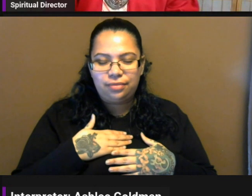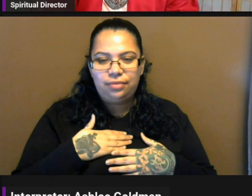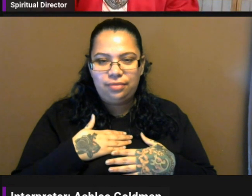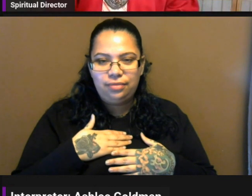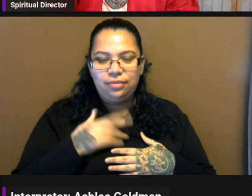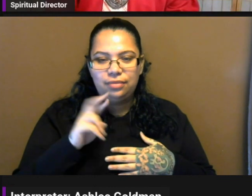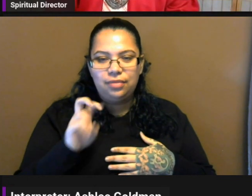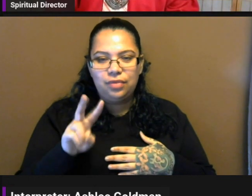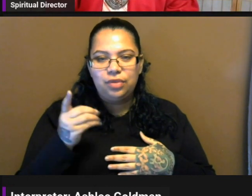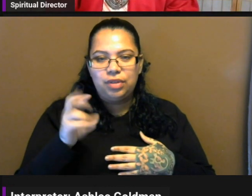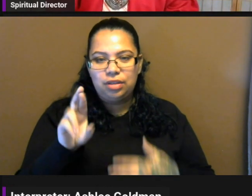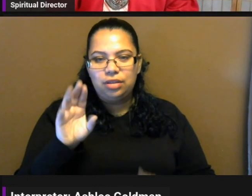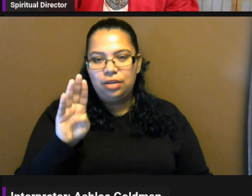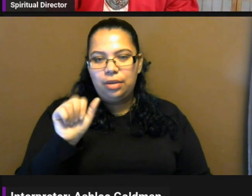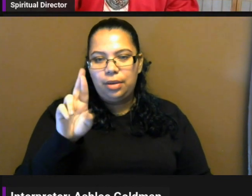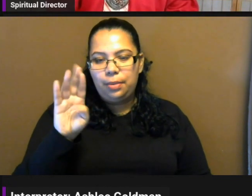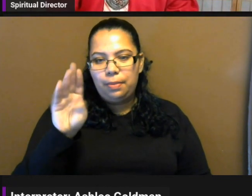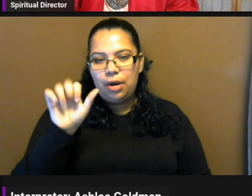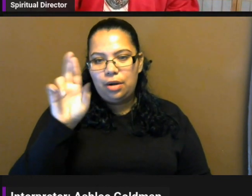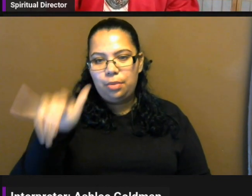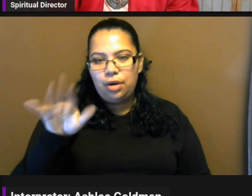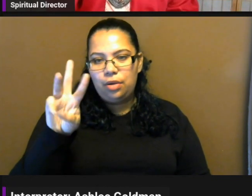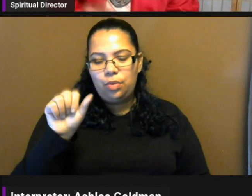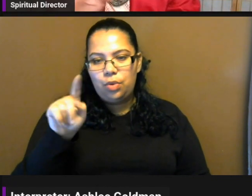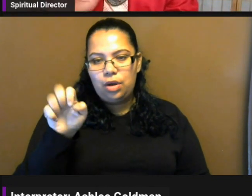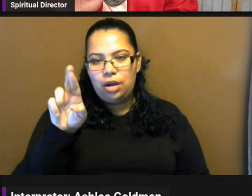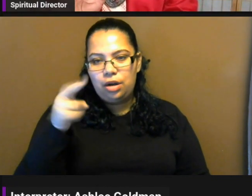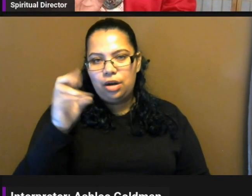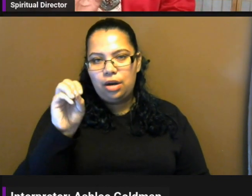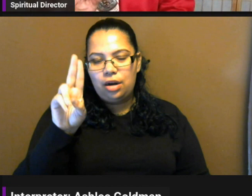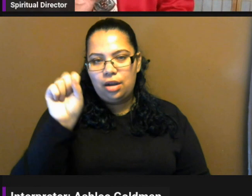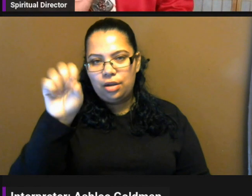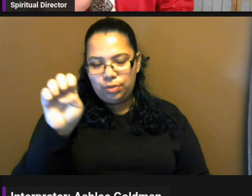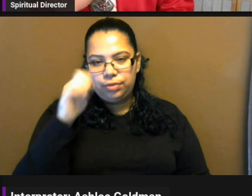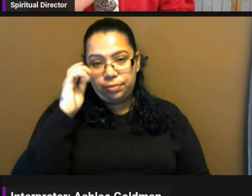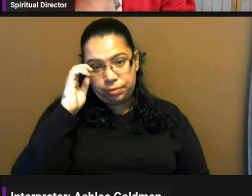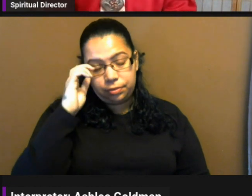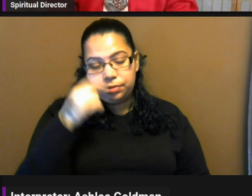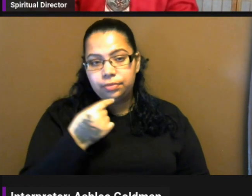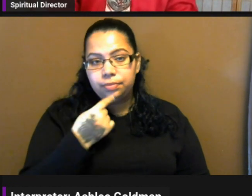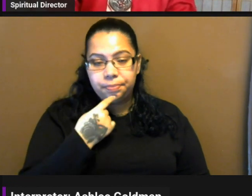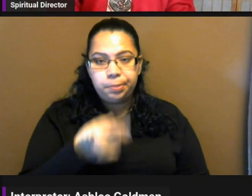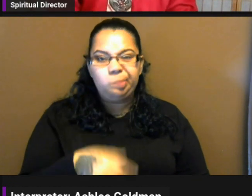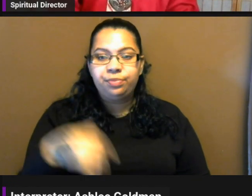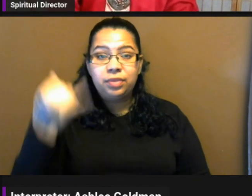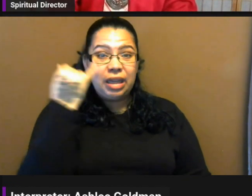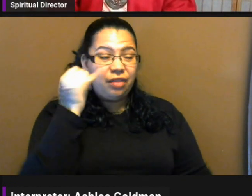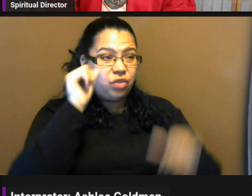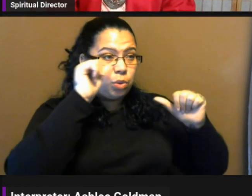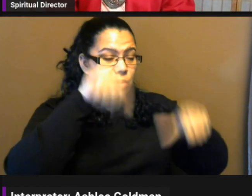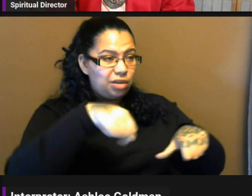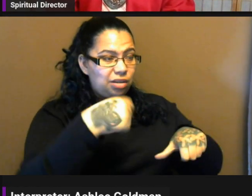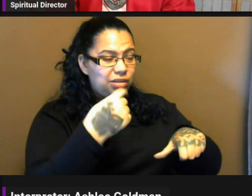Reverend Dr. Barbara Waterhouse offers, if you could have done something differently, you would have